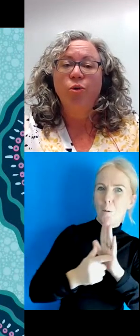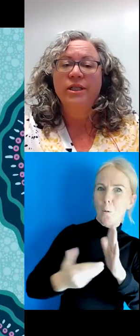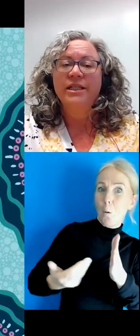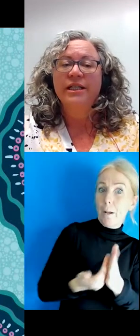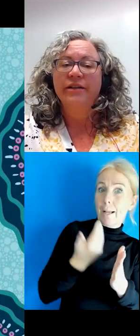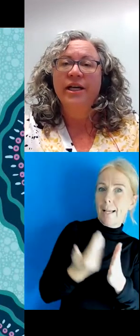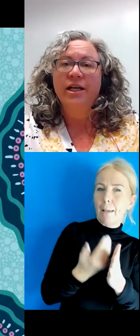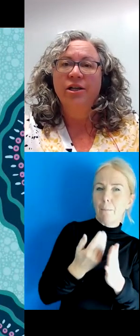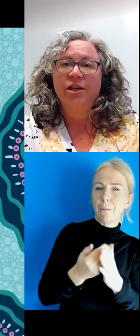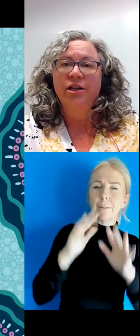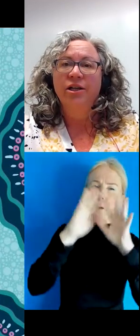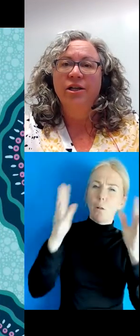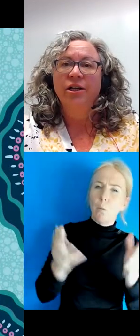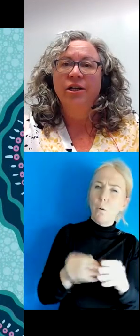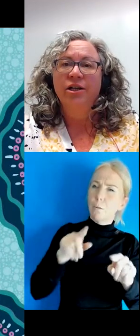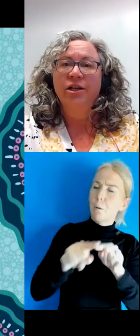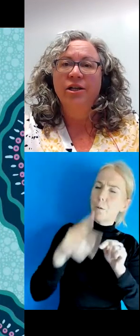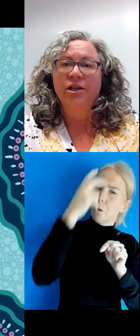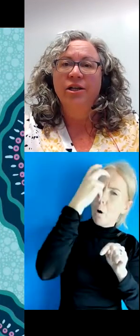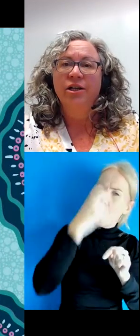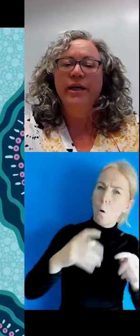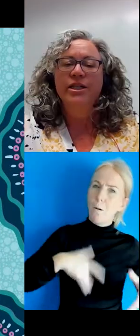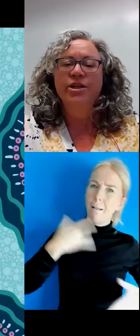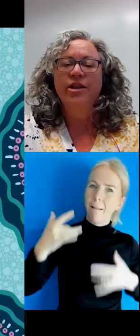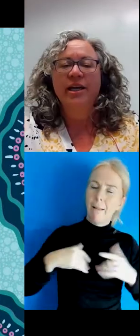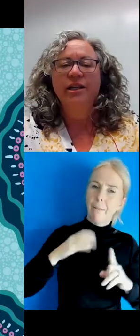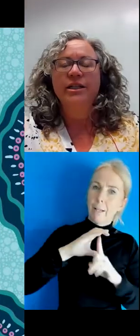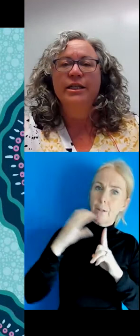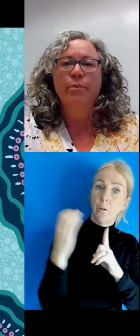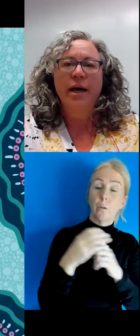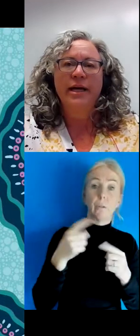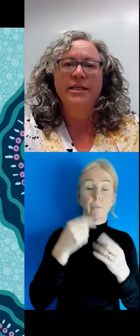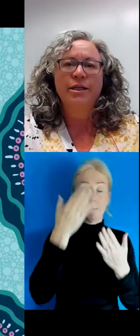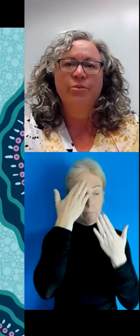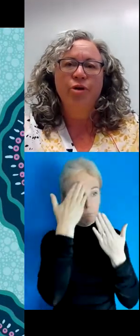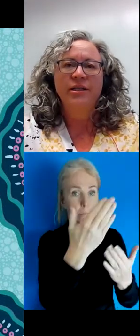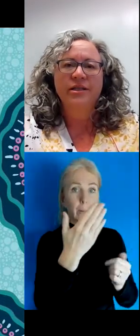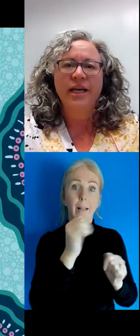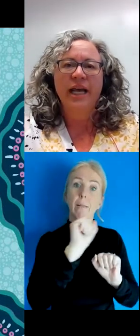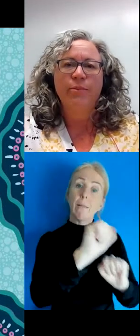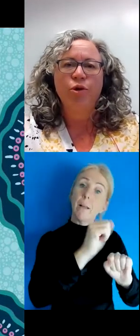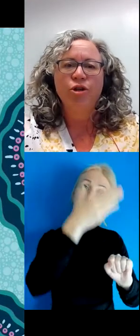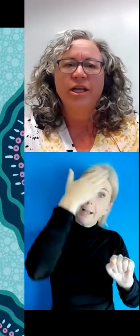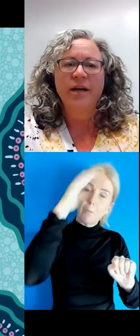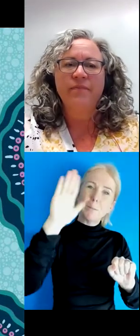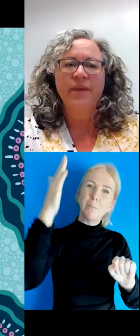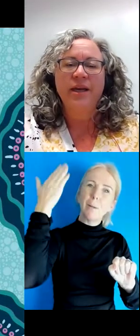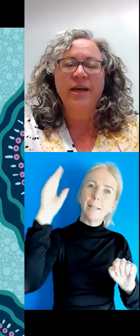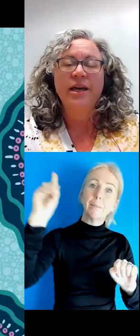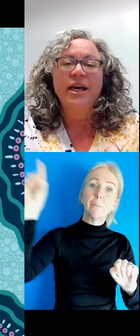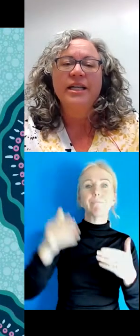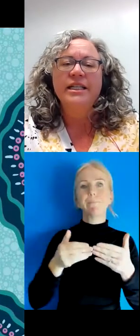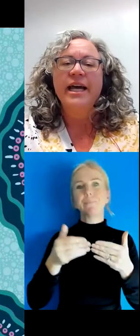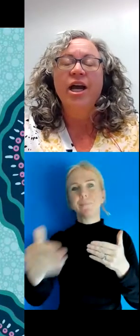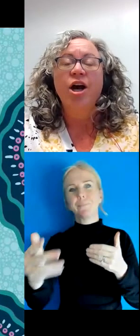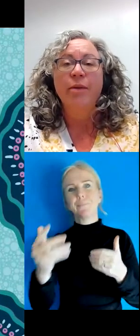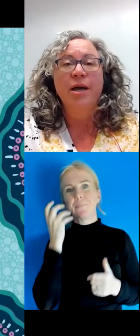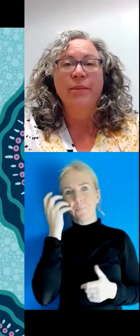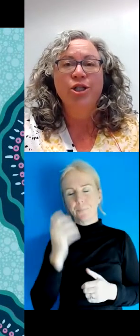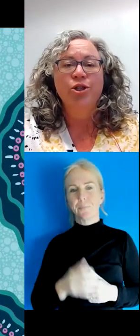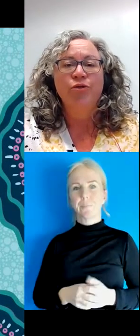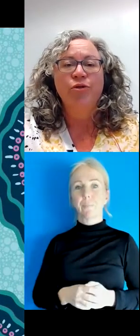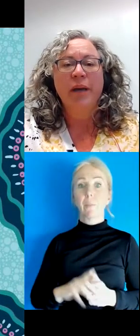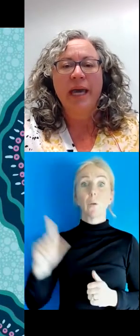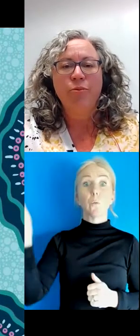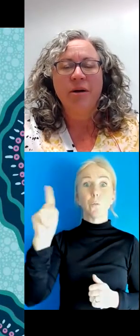world's oldest living culture, and we pay respects to their elders, past, present and emerging. Today I